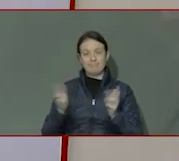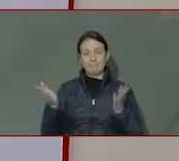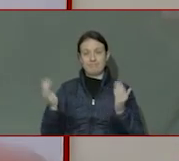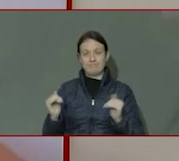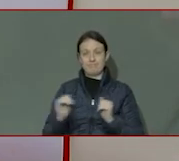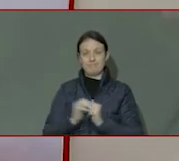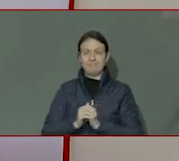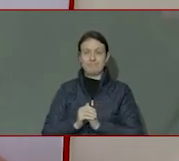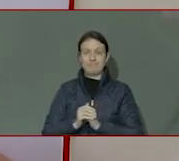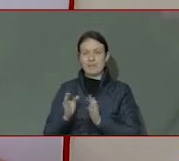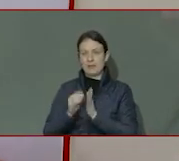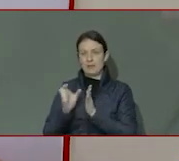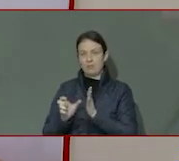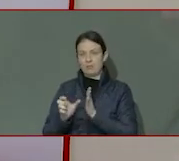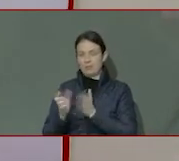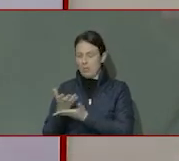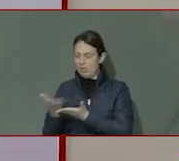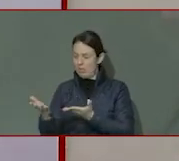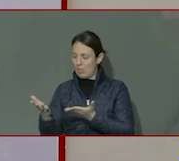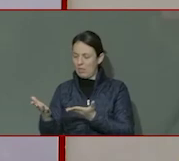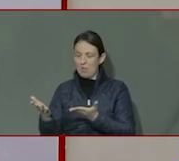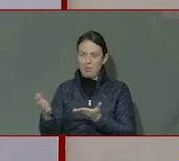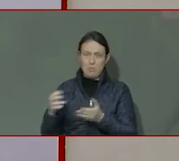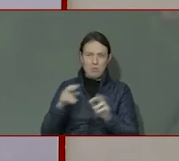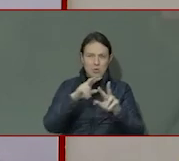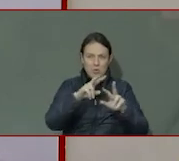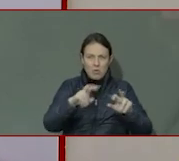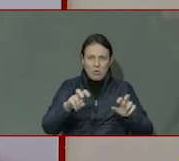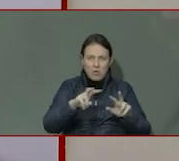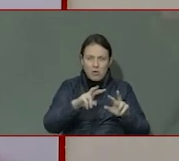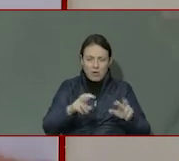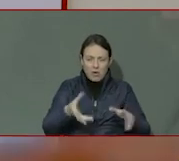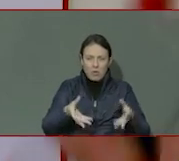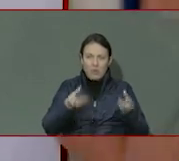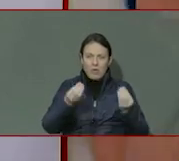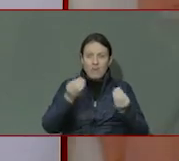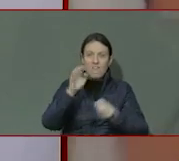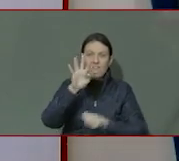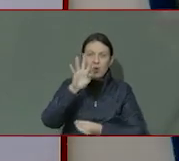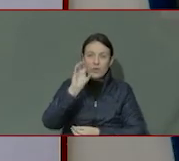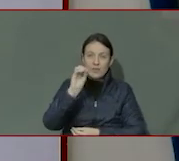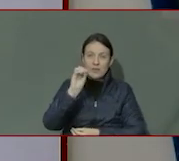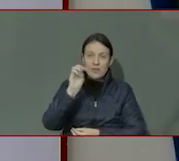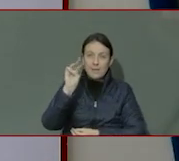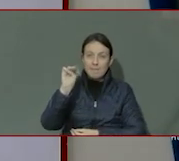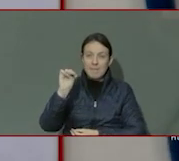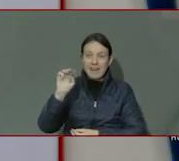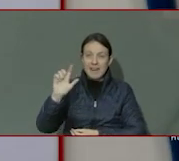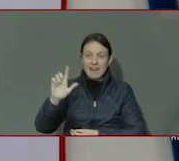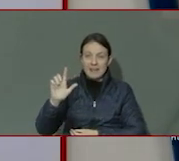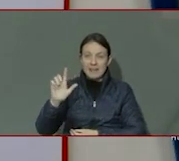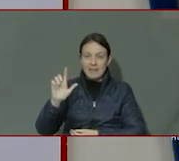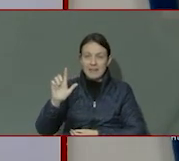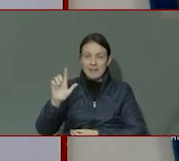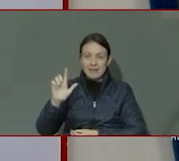The learners find that 40 milliliters